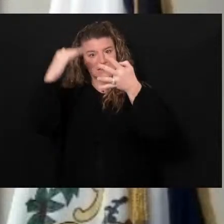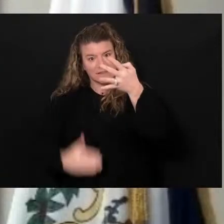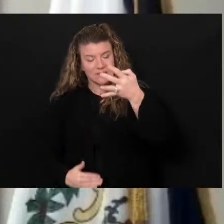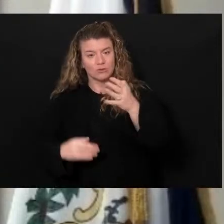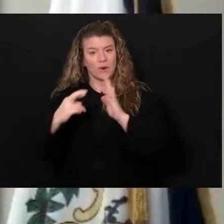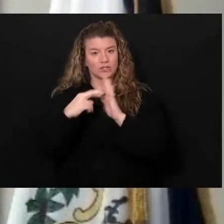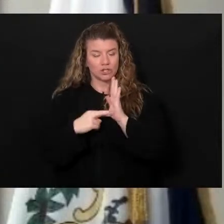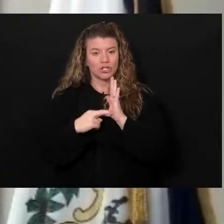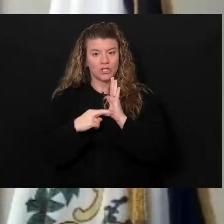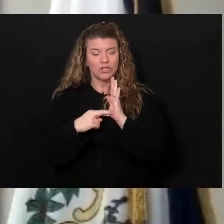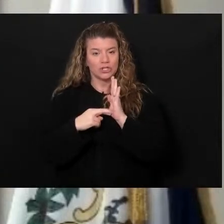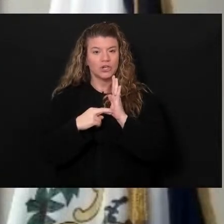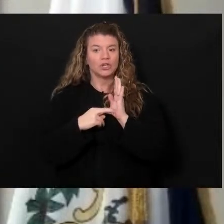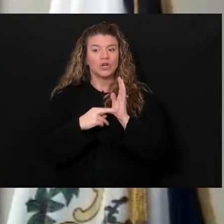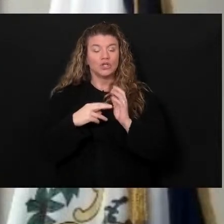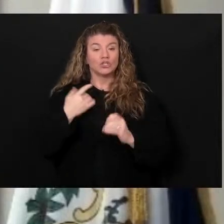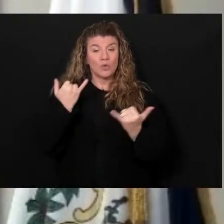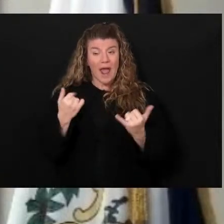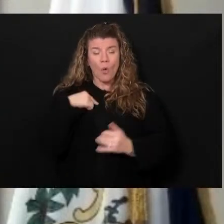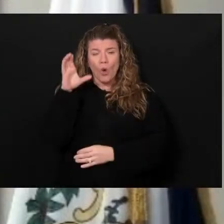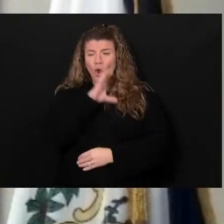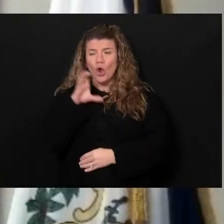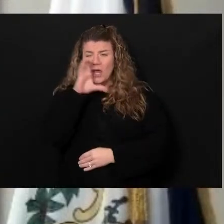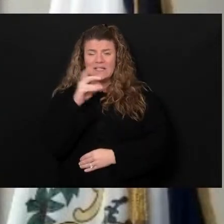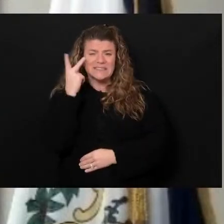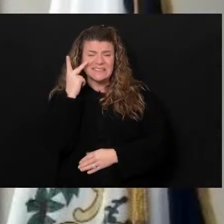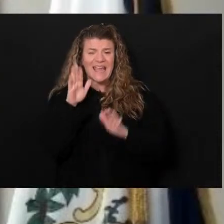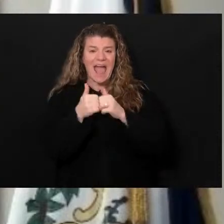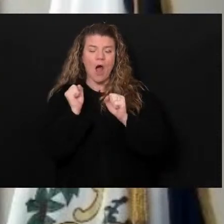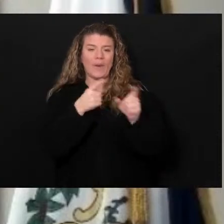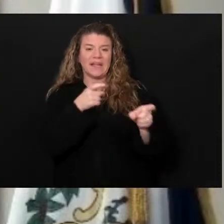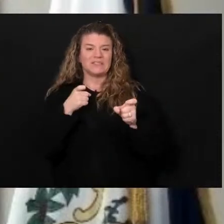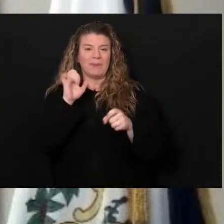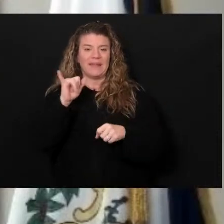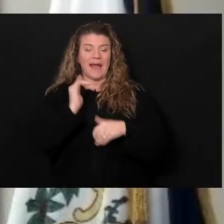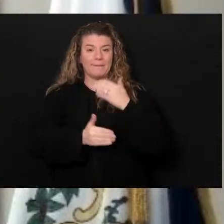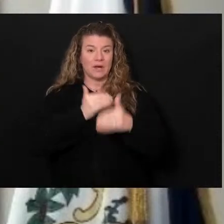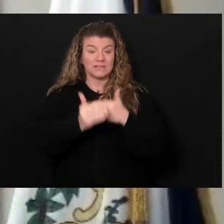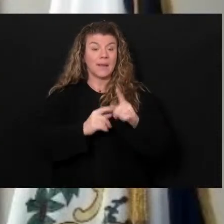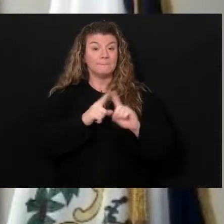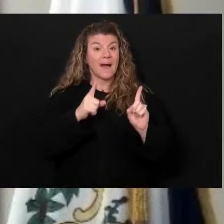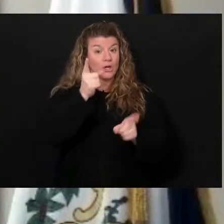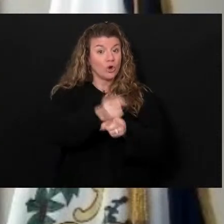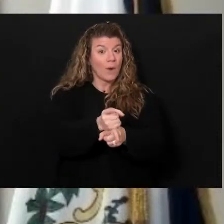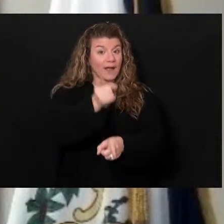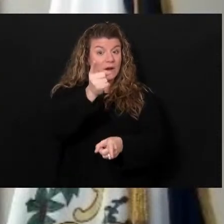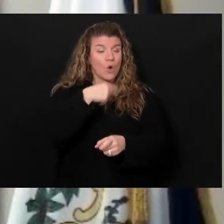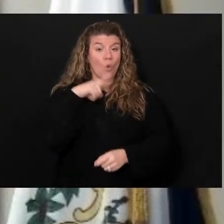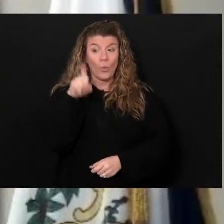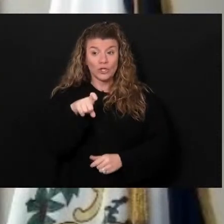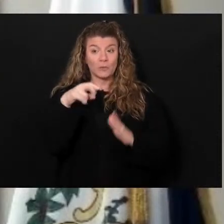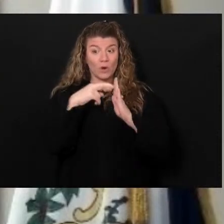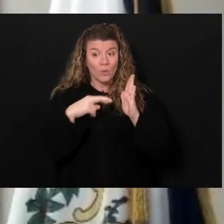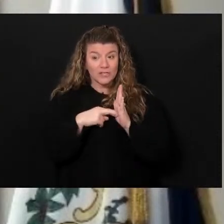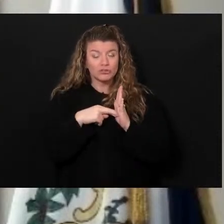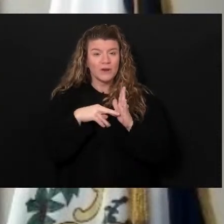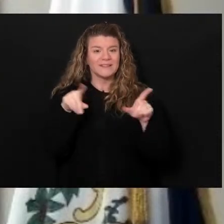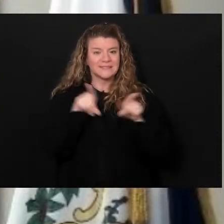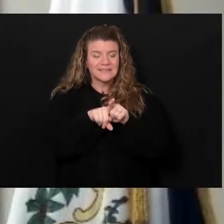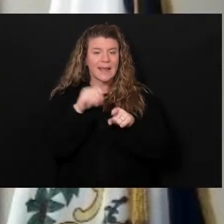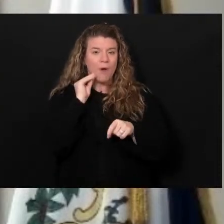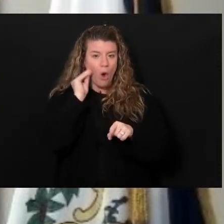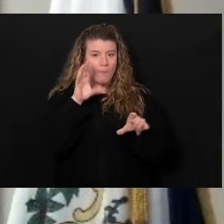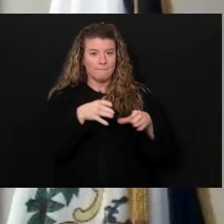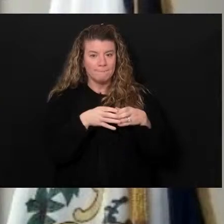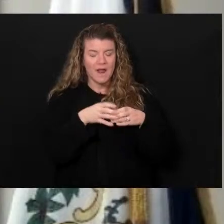So we're looking at that and seeing how we can speed that up. But Kenny, you're right. We should be registering people in the same household,